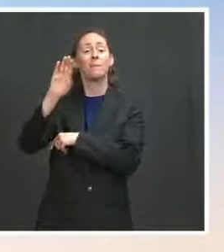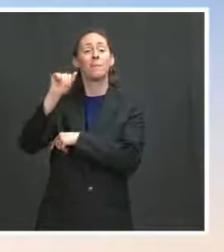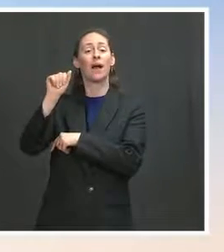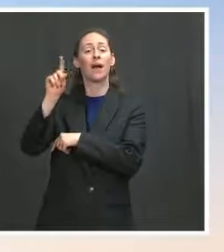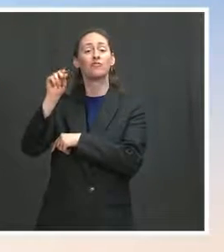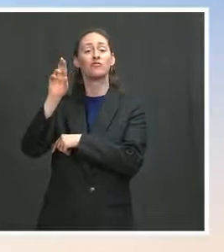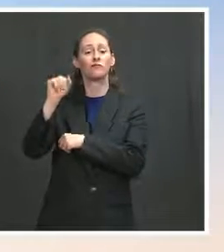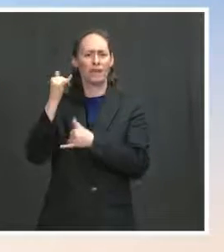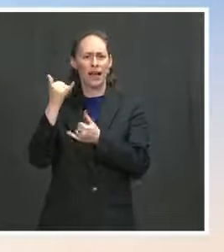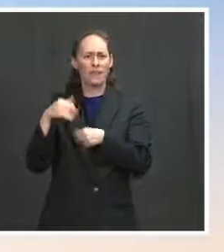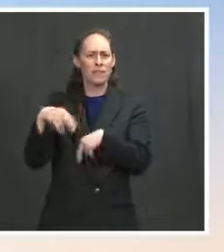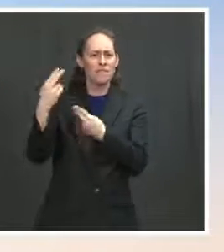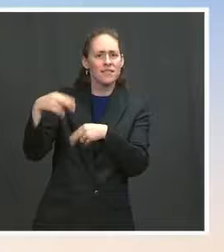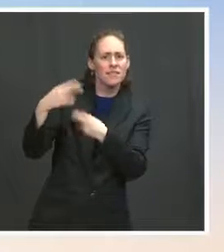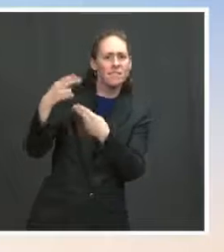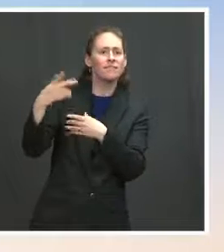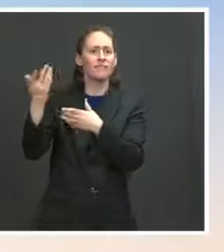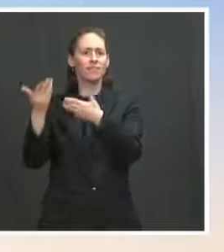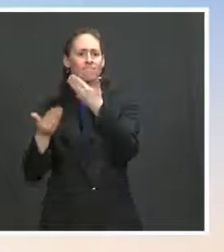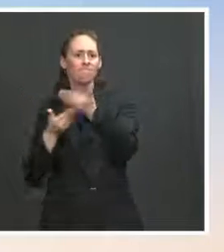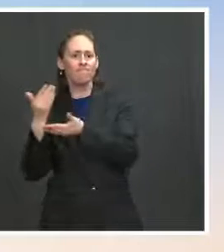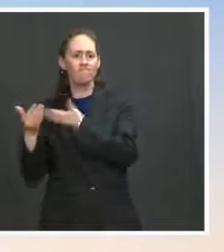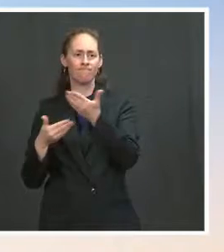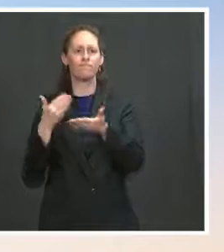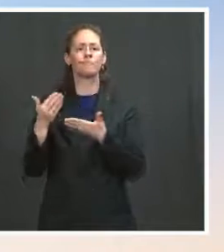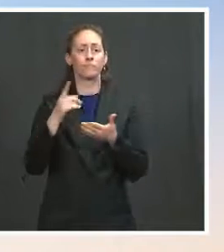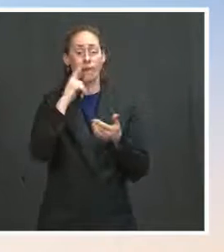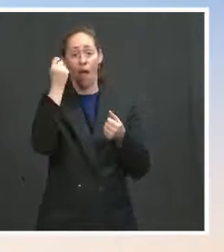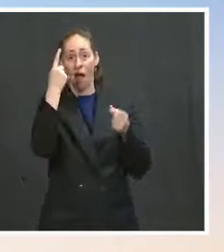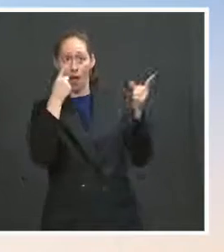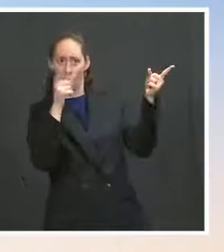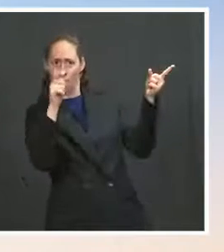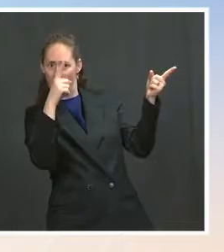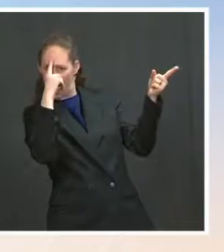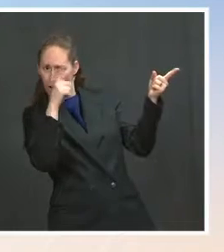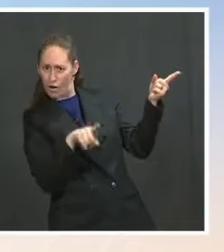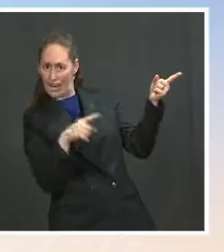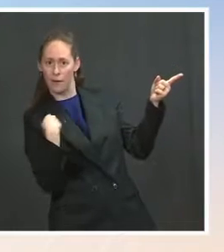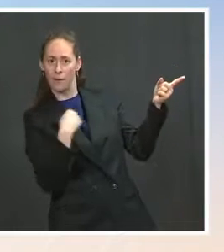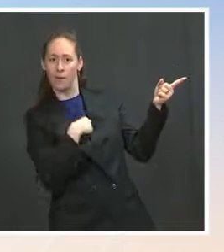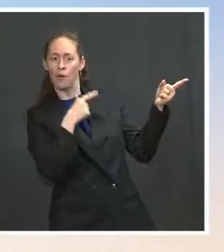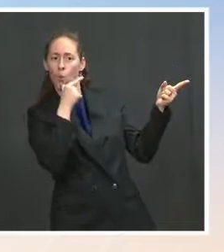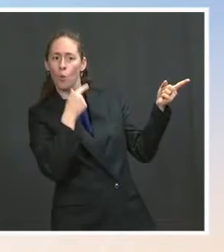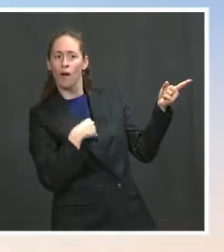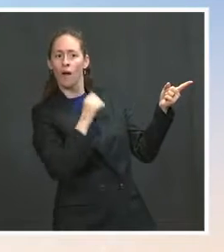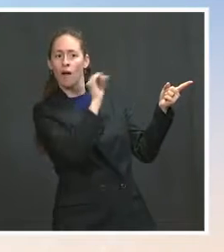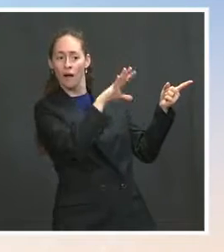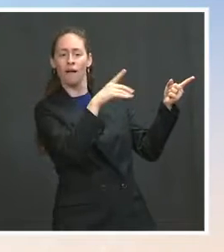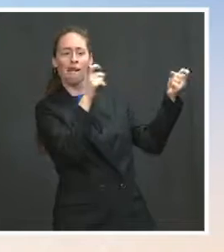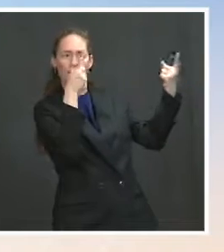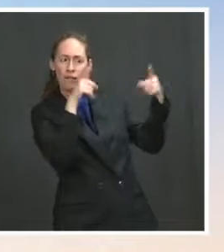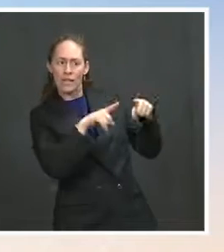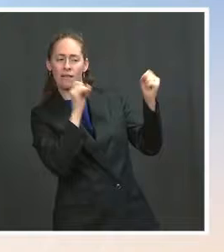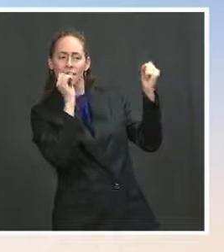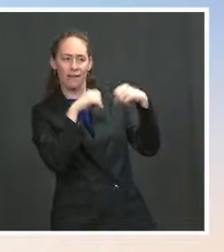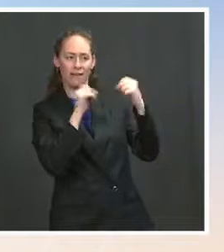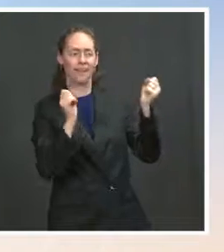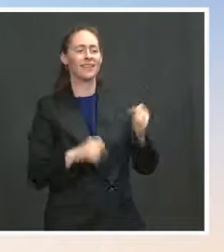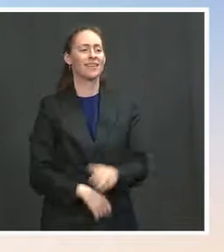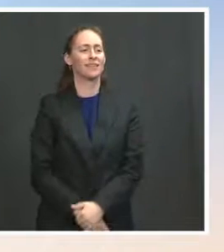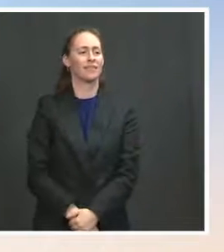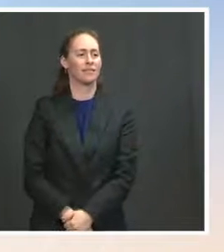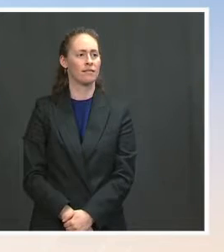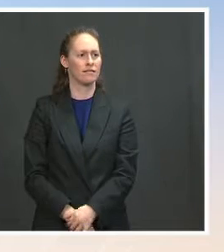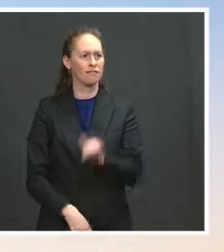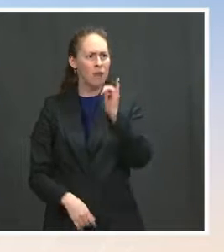agree to these selections, and so sometimes that's part of the timeline. Is that holding this up? Not a holdup, it's just part of the process.